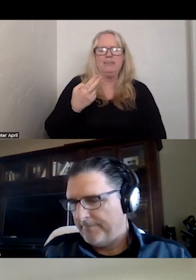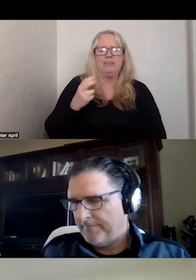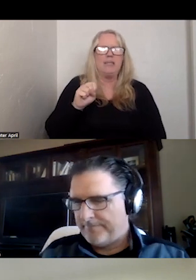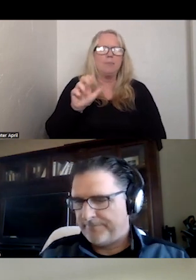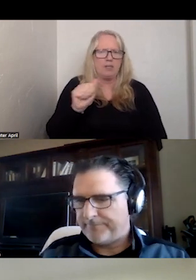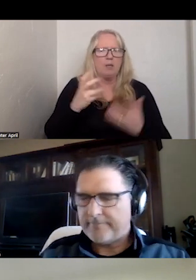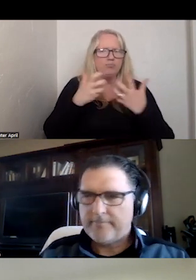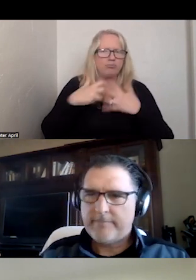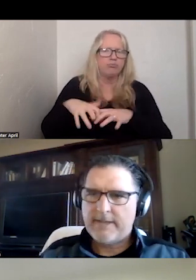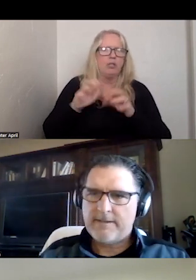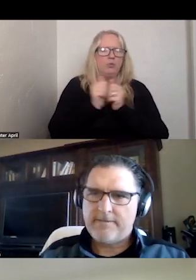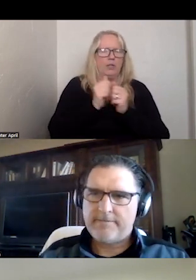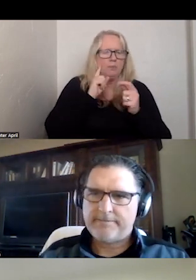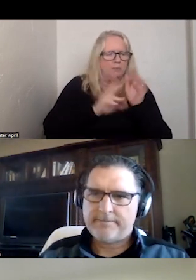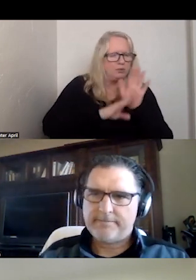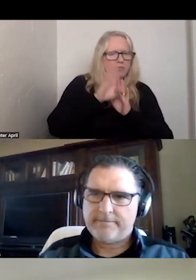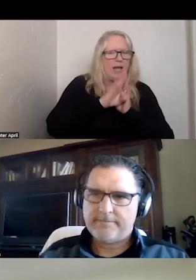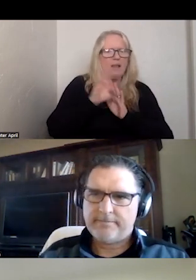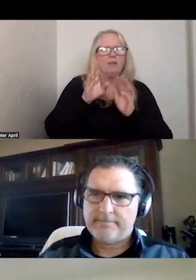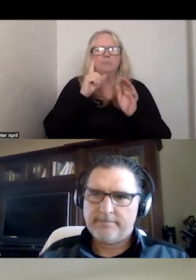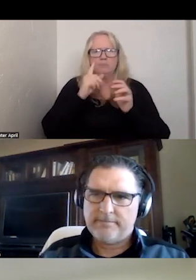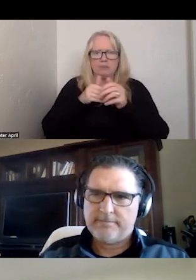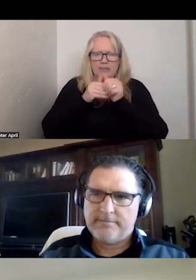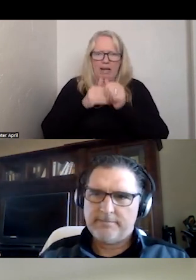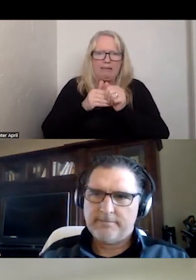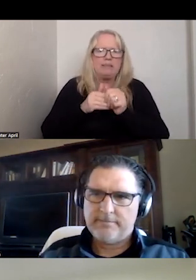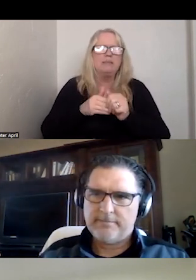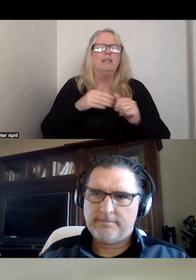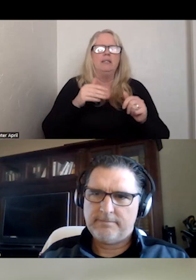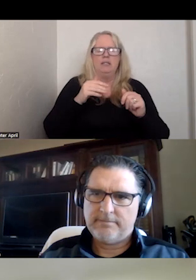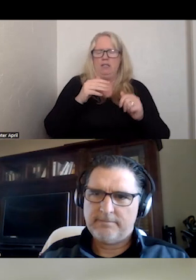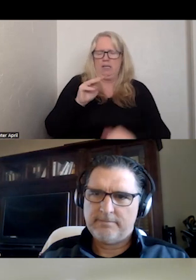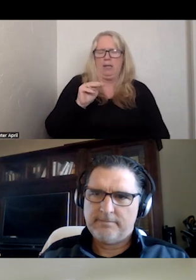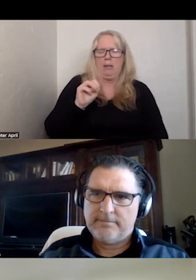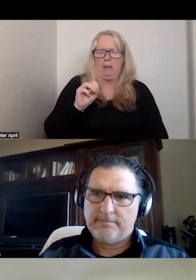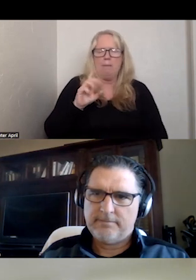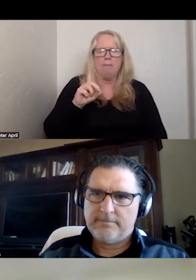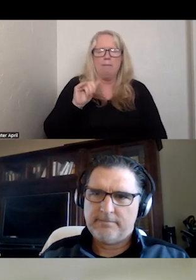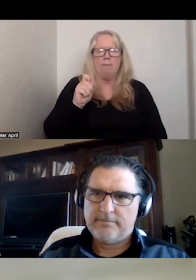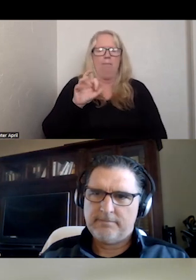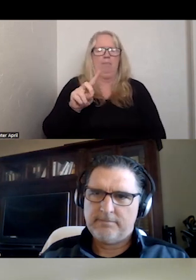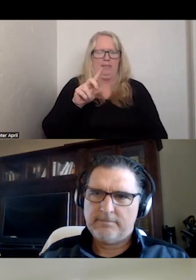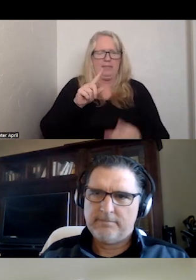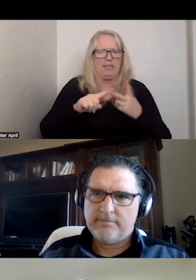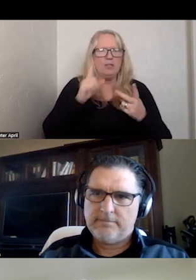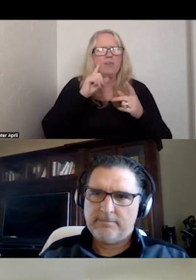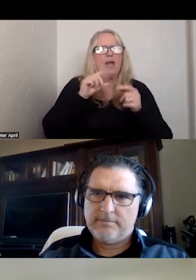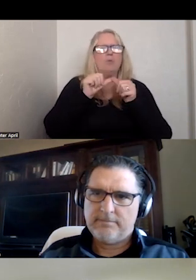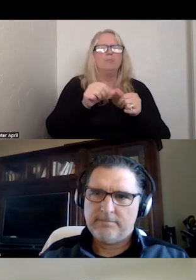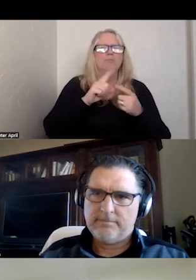on developing some guidance specifically around how Medicaid and CHIP can support the crisis